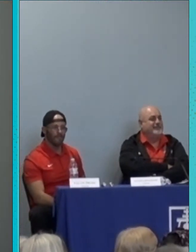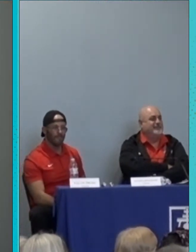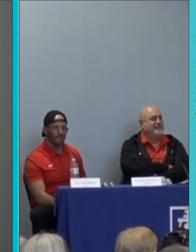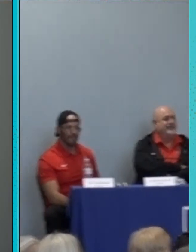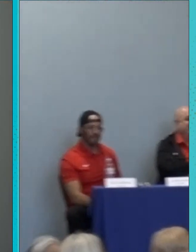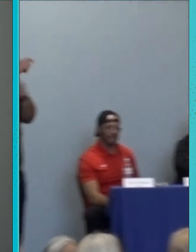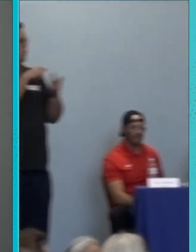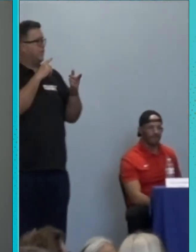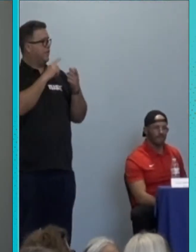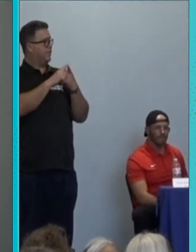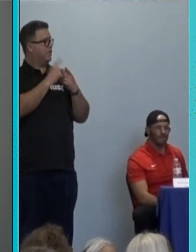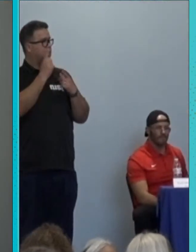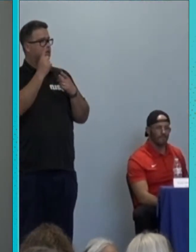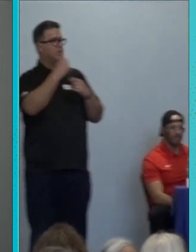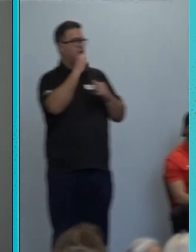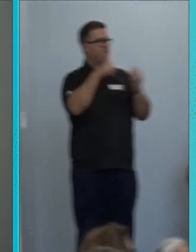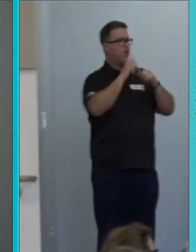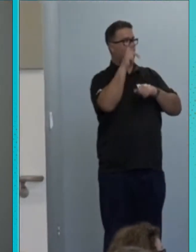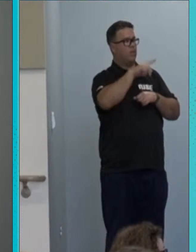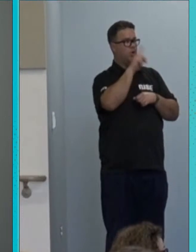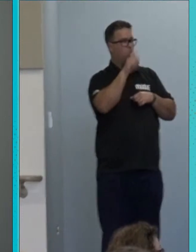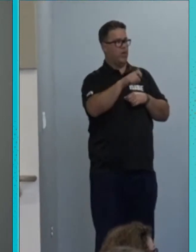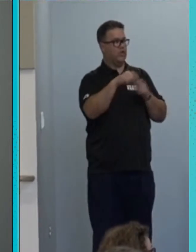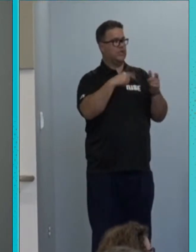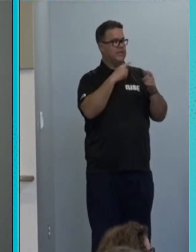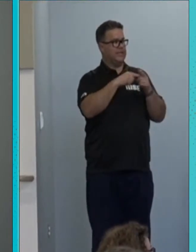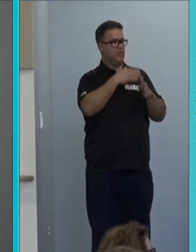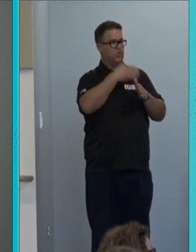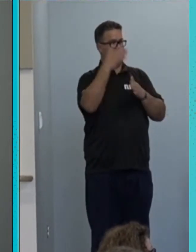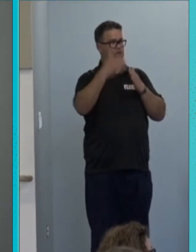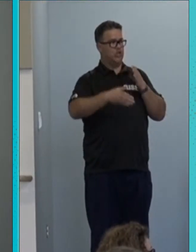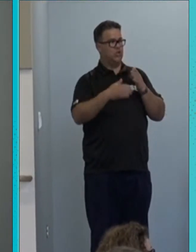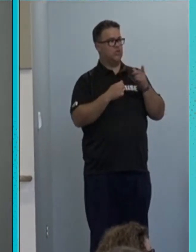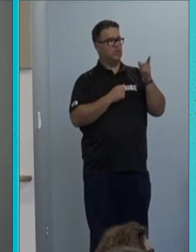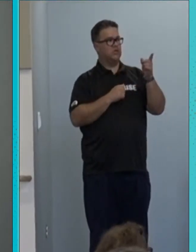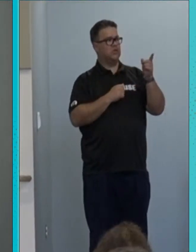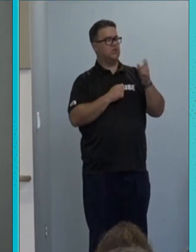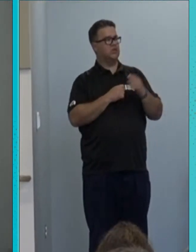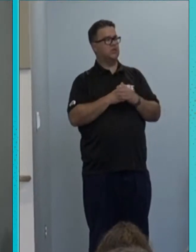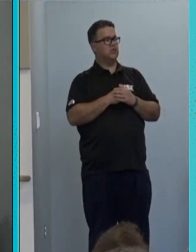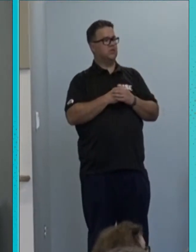then I'll ask one follow-up, and then we will conclude.